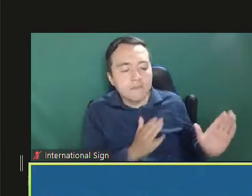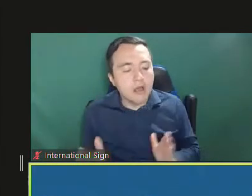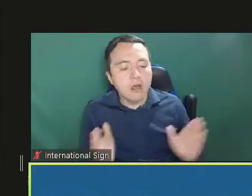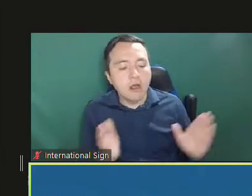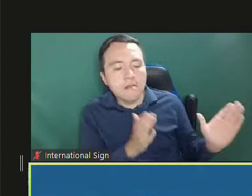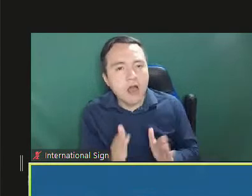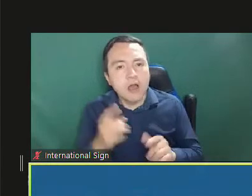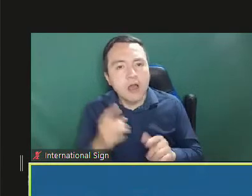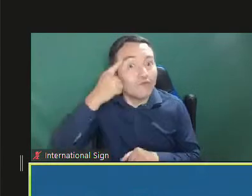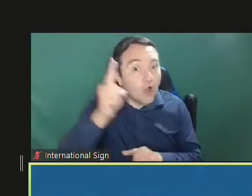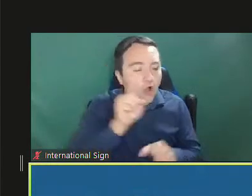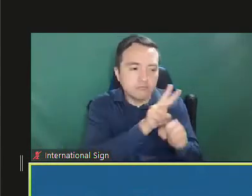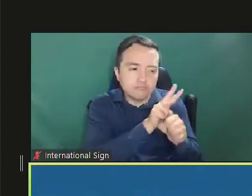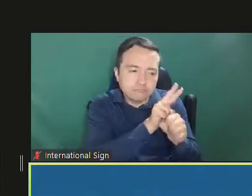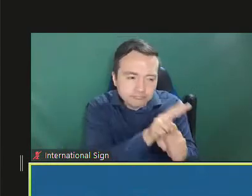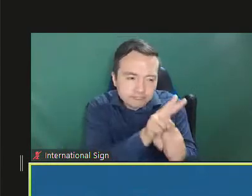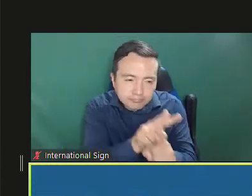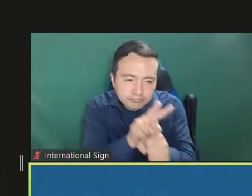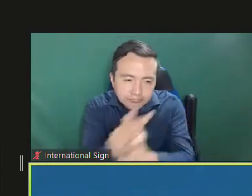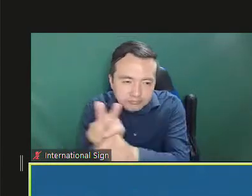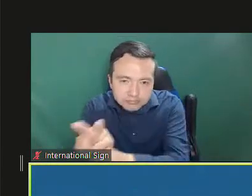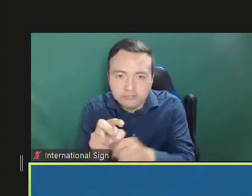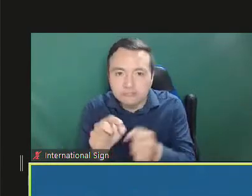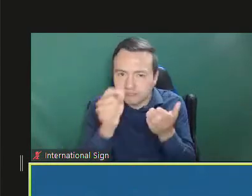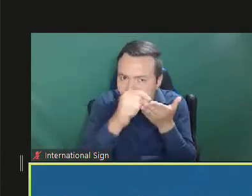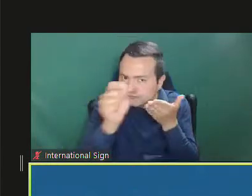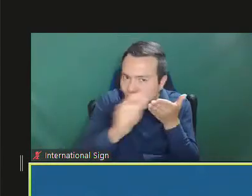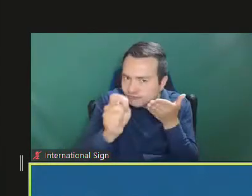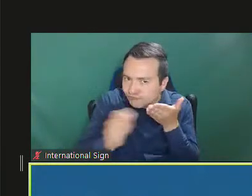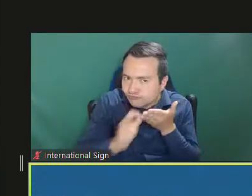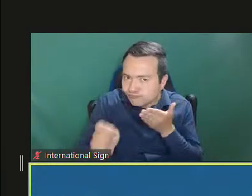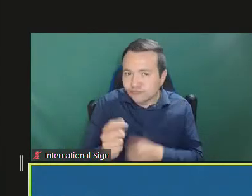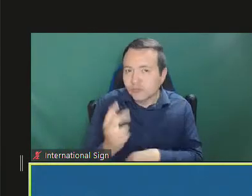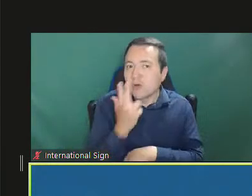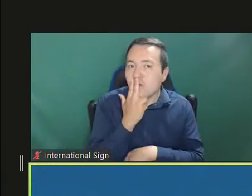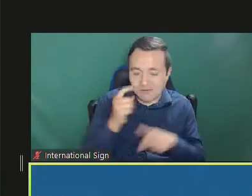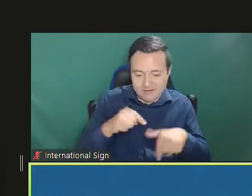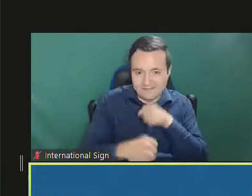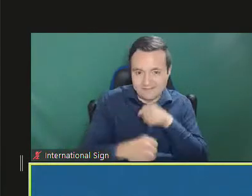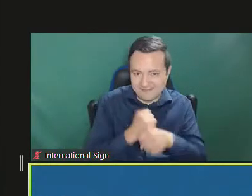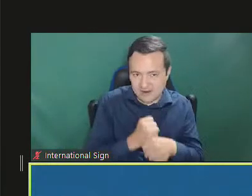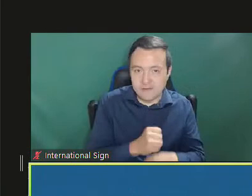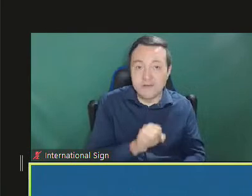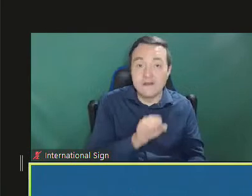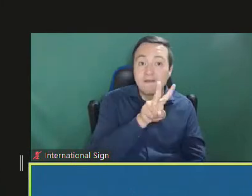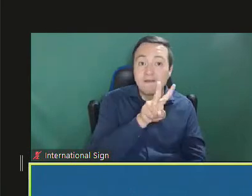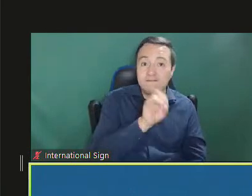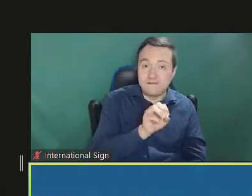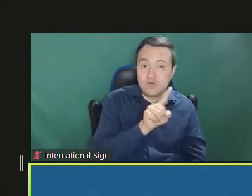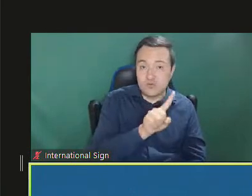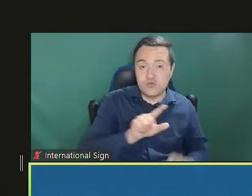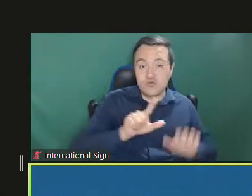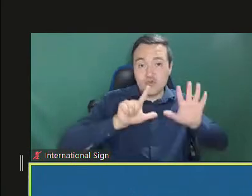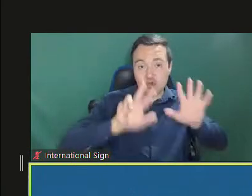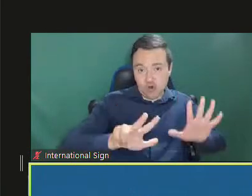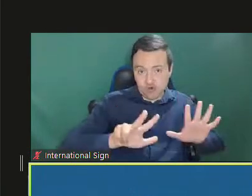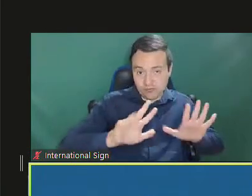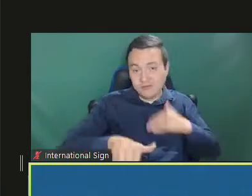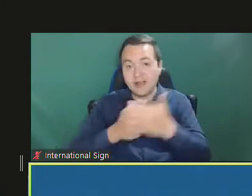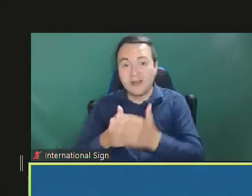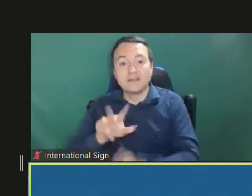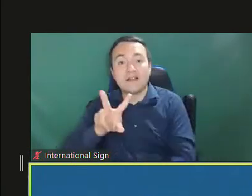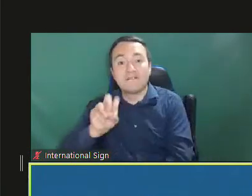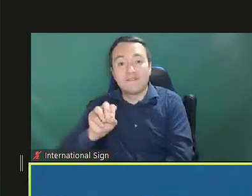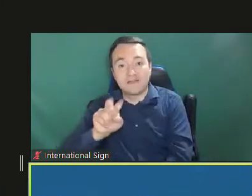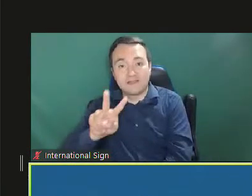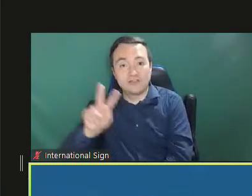2022. It is worth mentioning the example of Colombia. In 2010, the Constitutional Court of Colombia